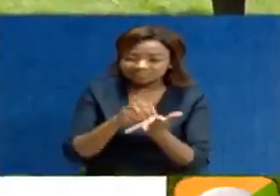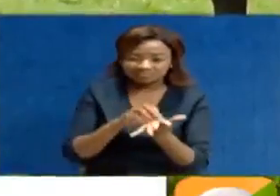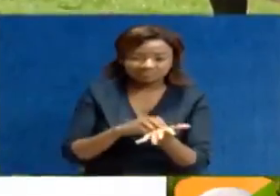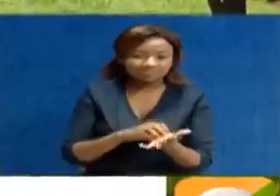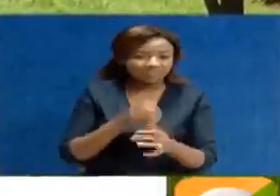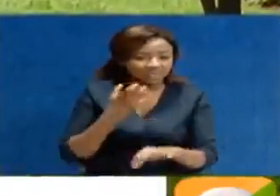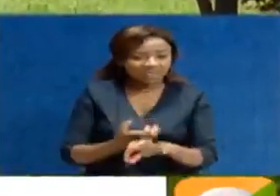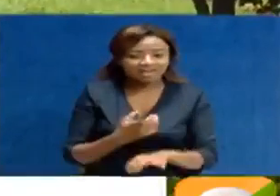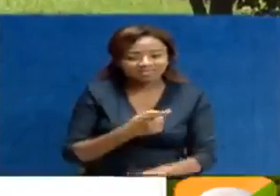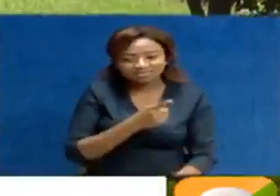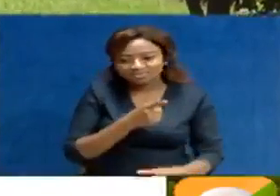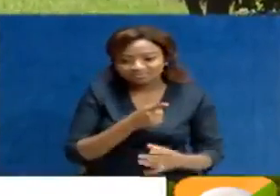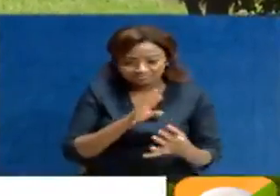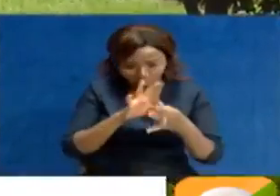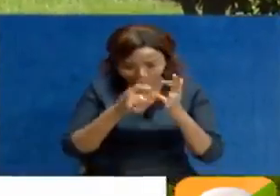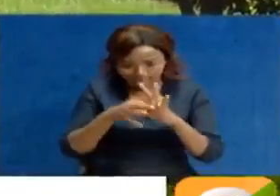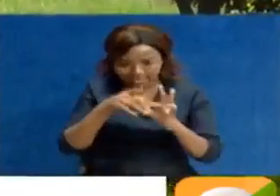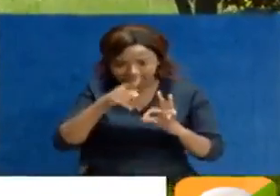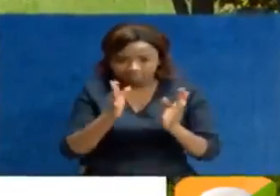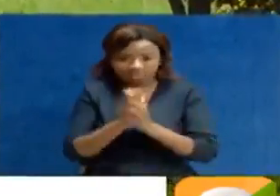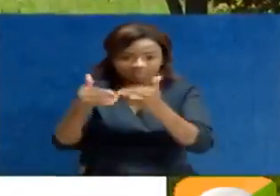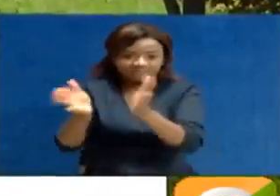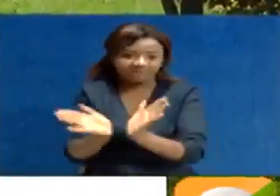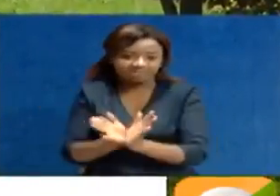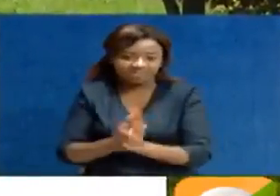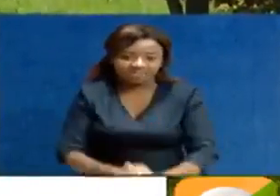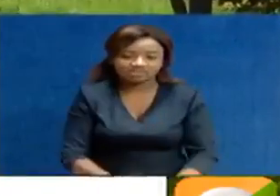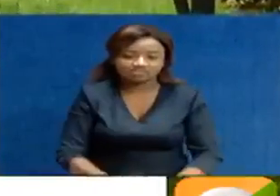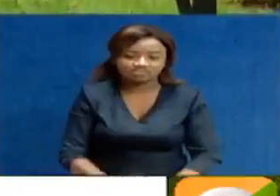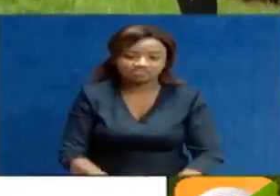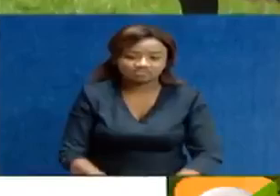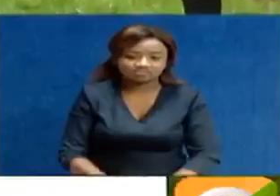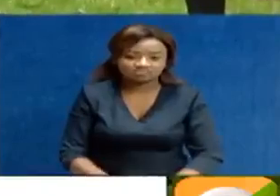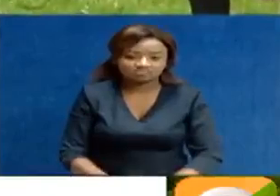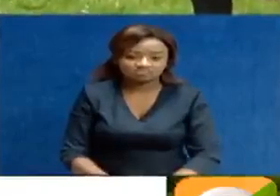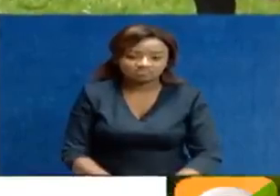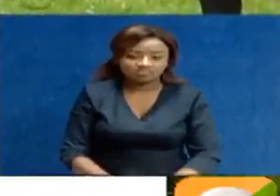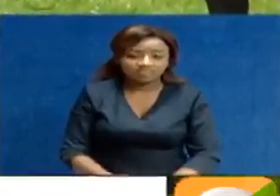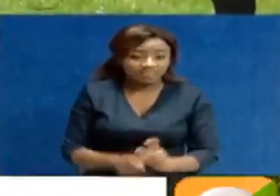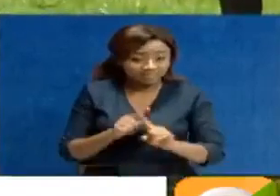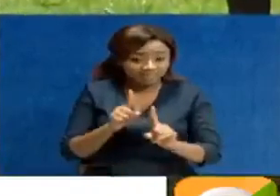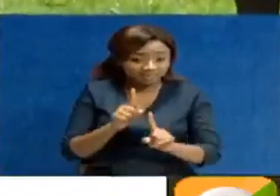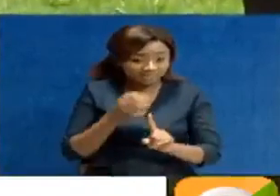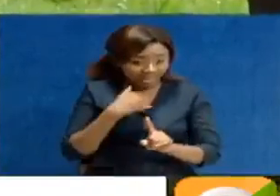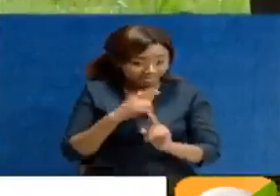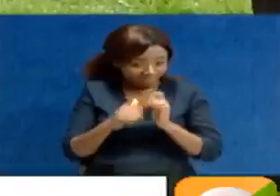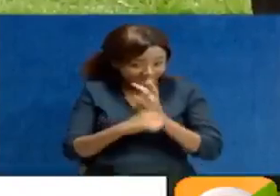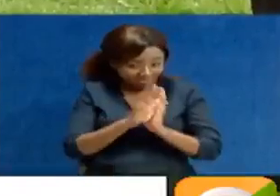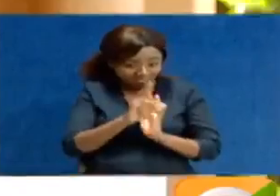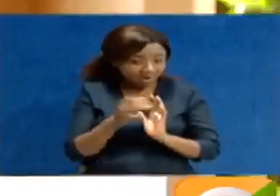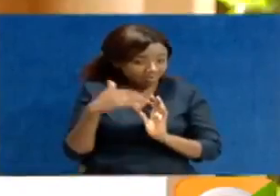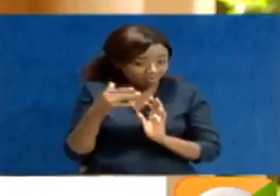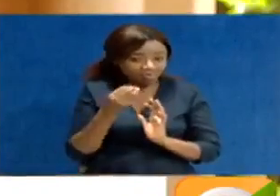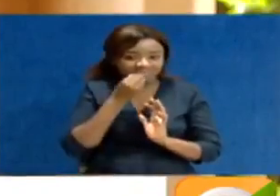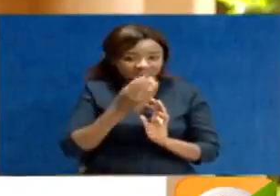for the caregivers to piece together the bits of information that could lead them to her people. But there is a name that keeps coming